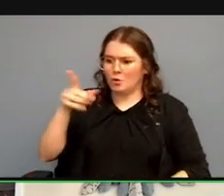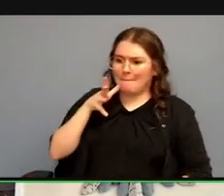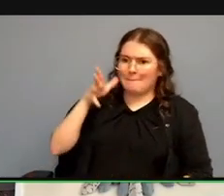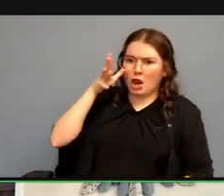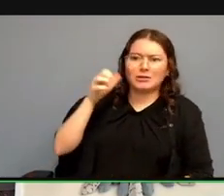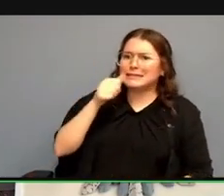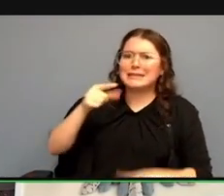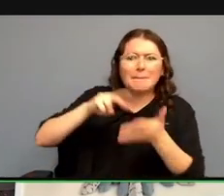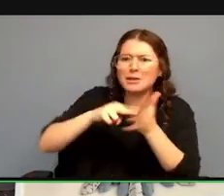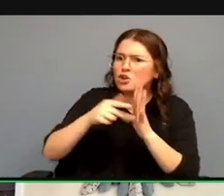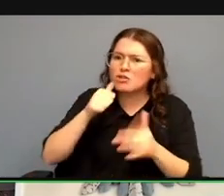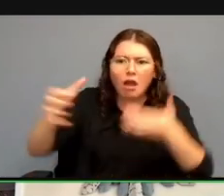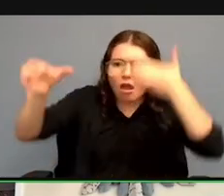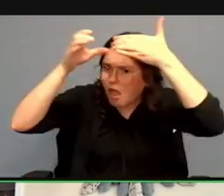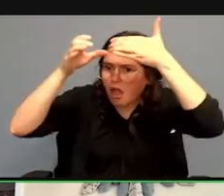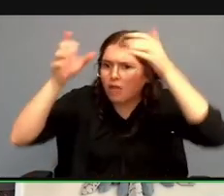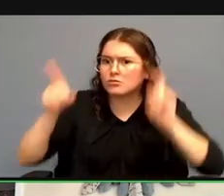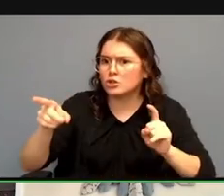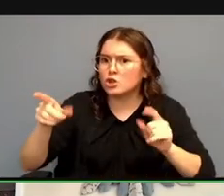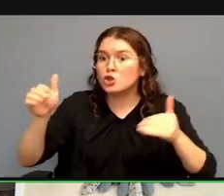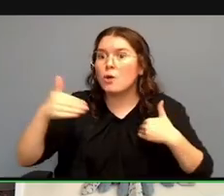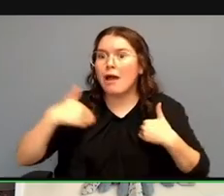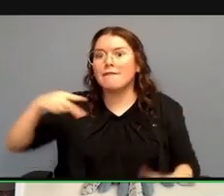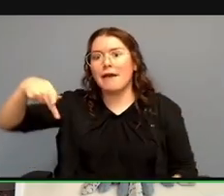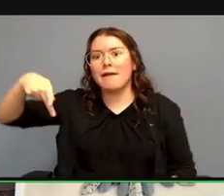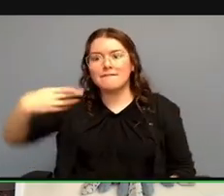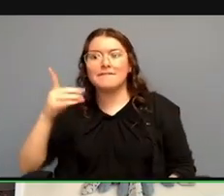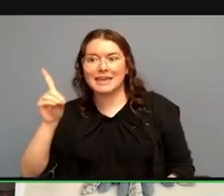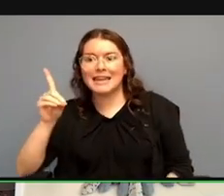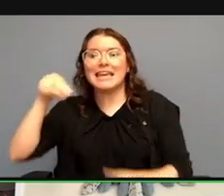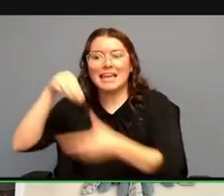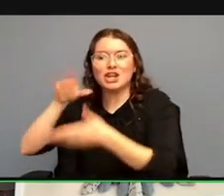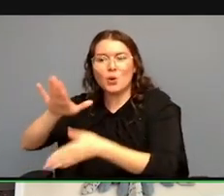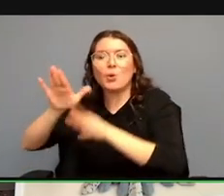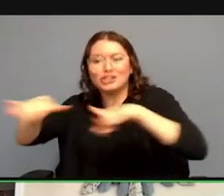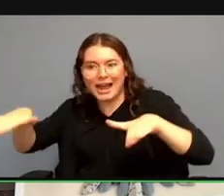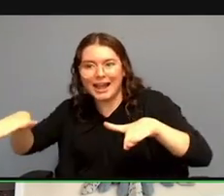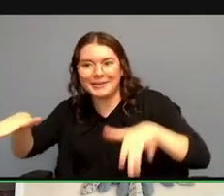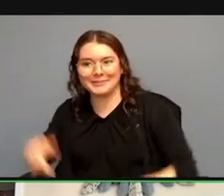an expert. You have a PhD in your child.